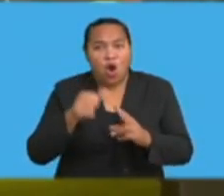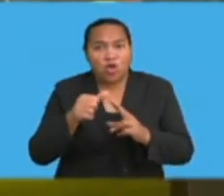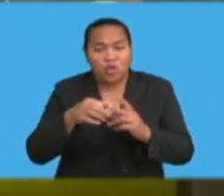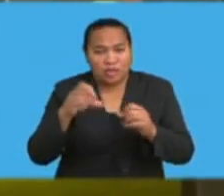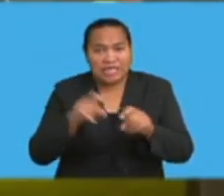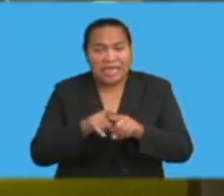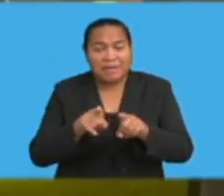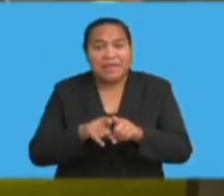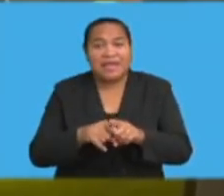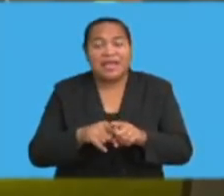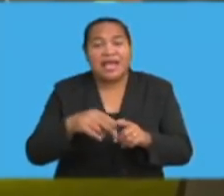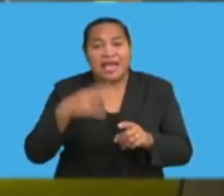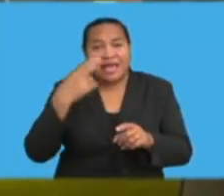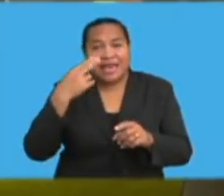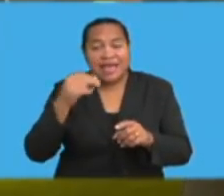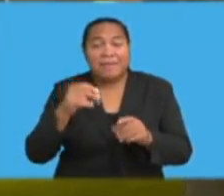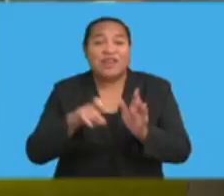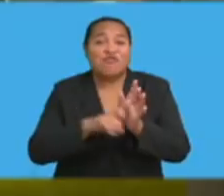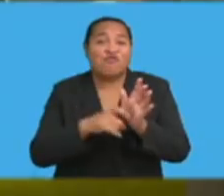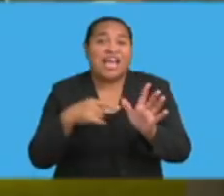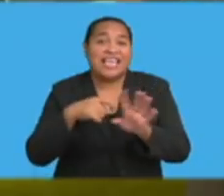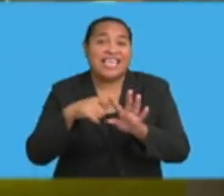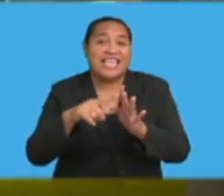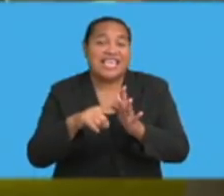in Raki. And